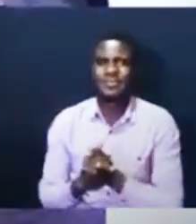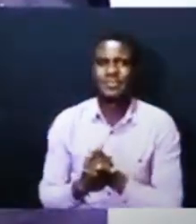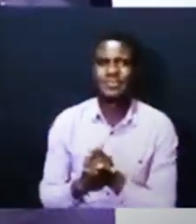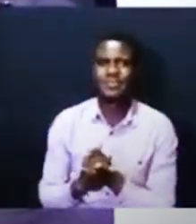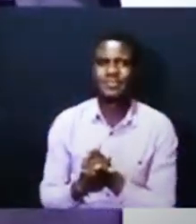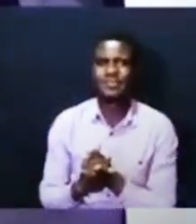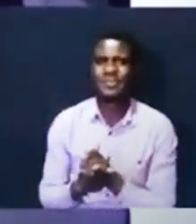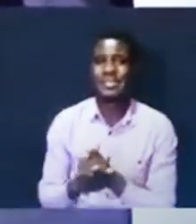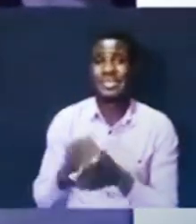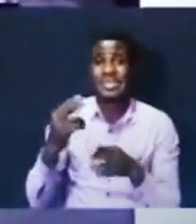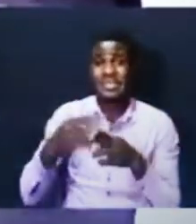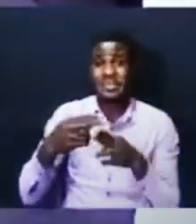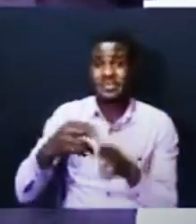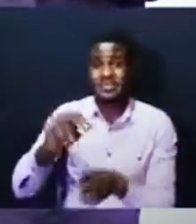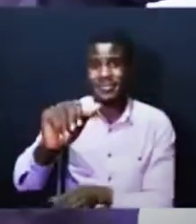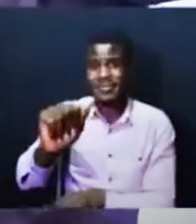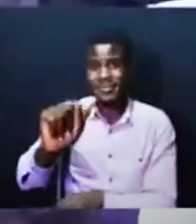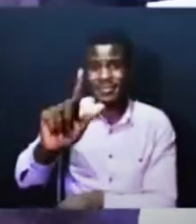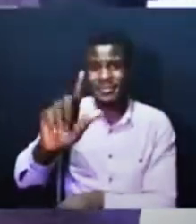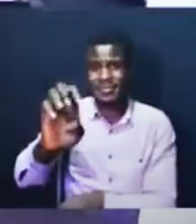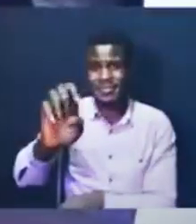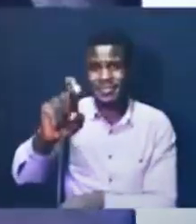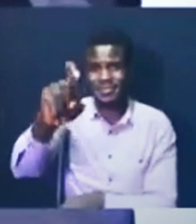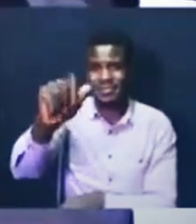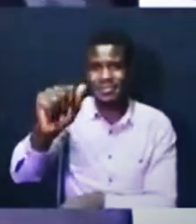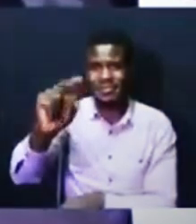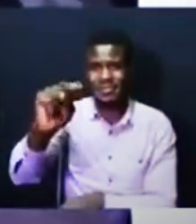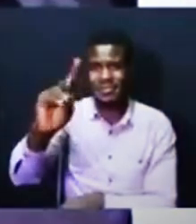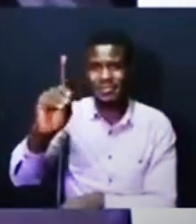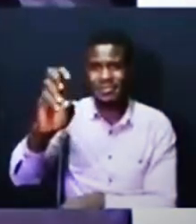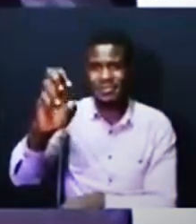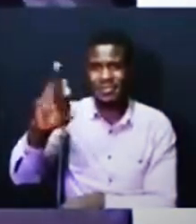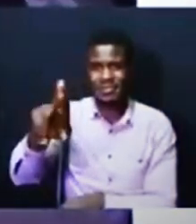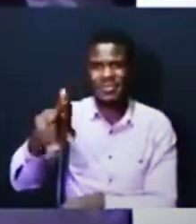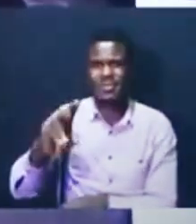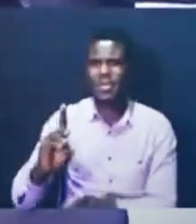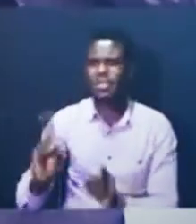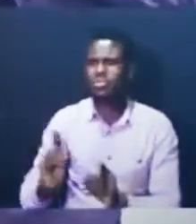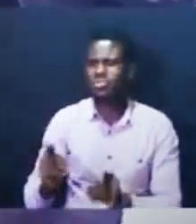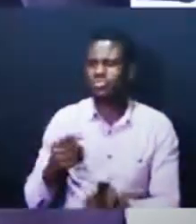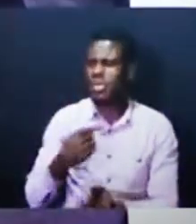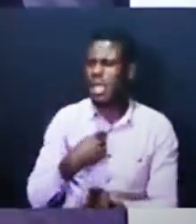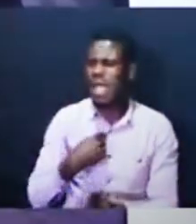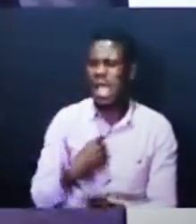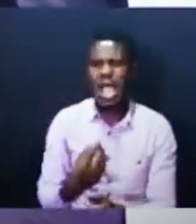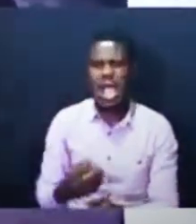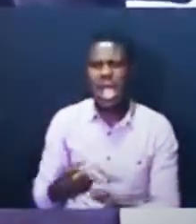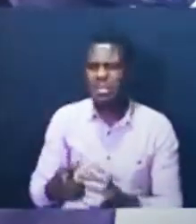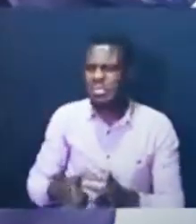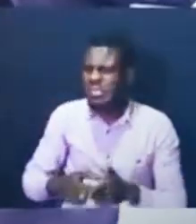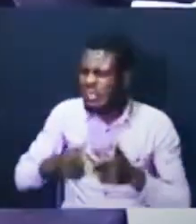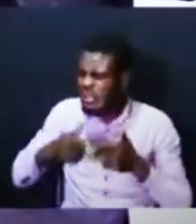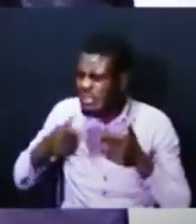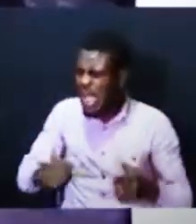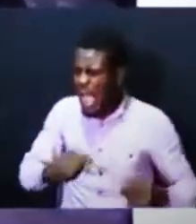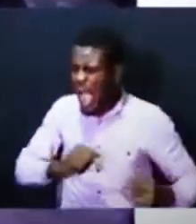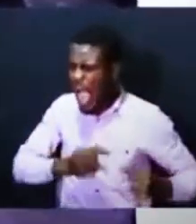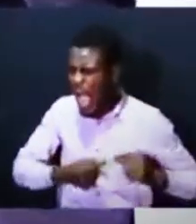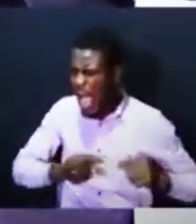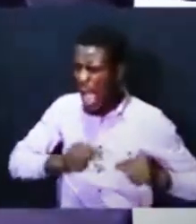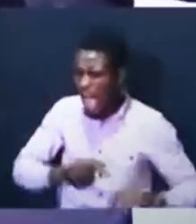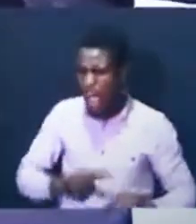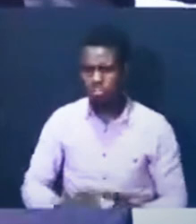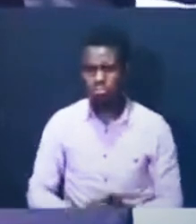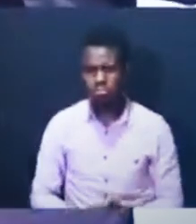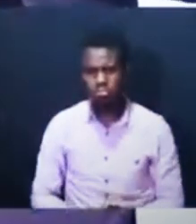great deal of harm. The Lord will repay him for what he has done. Alexandro ko bridum fo no